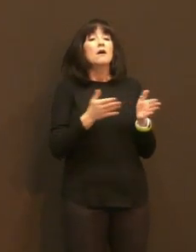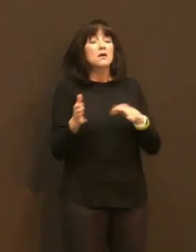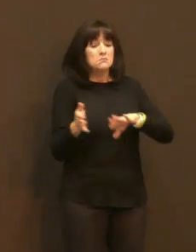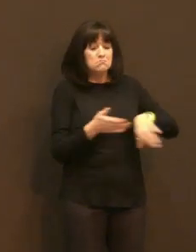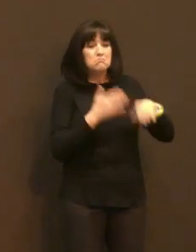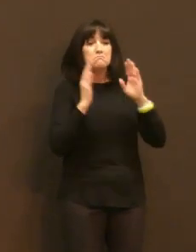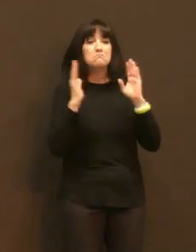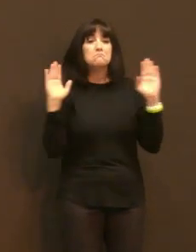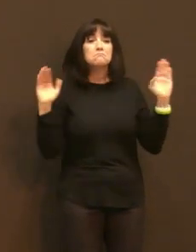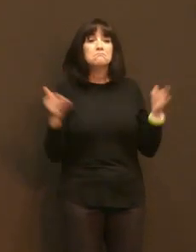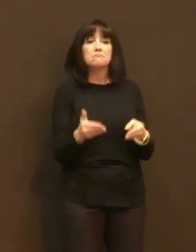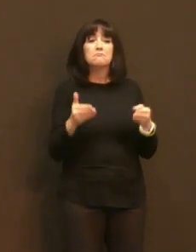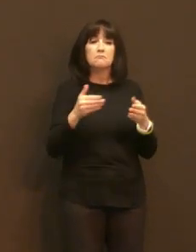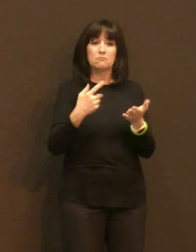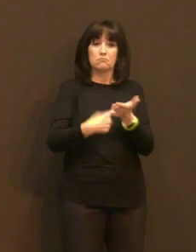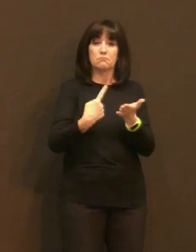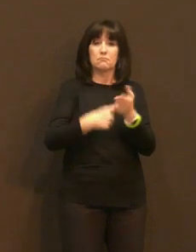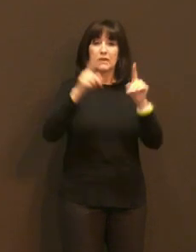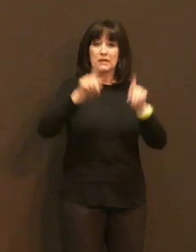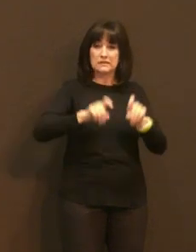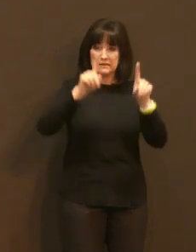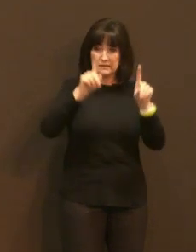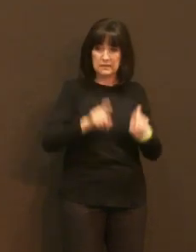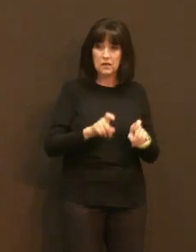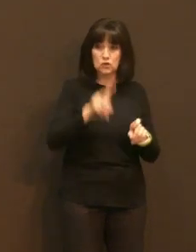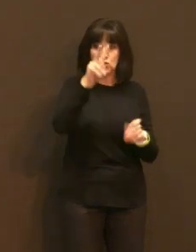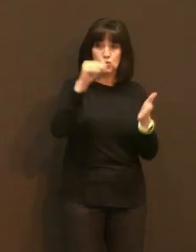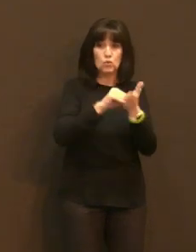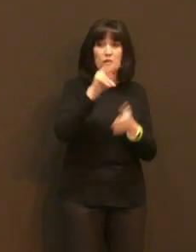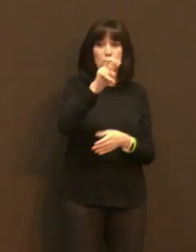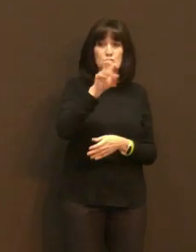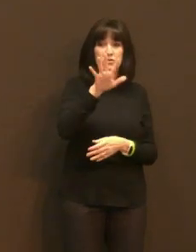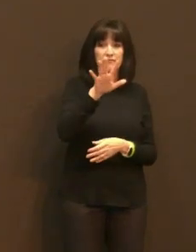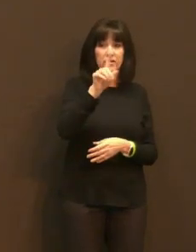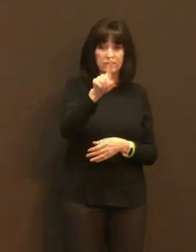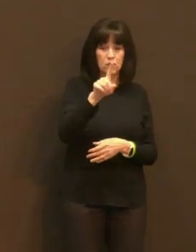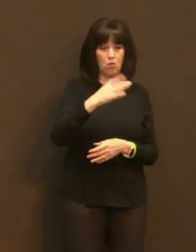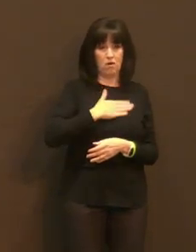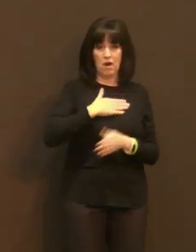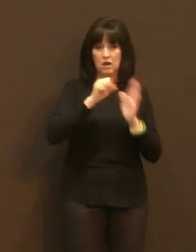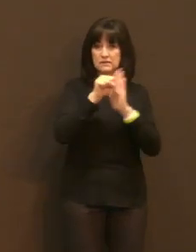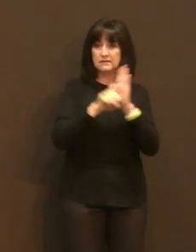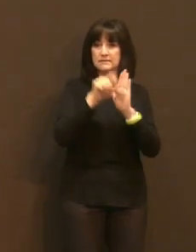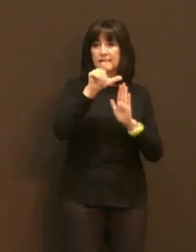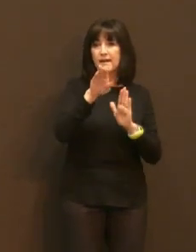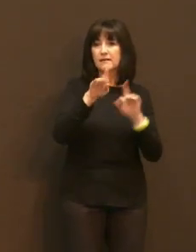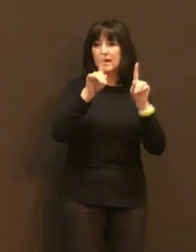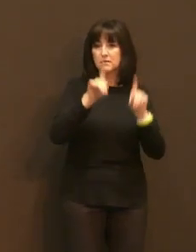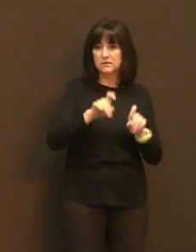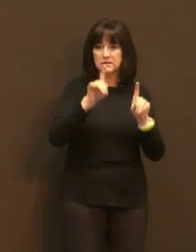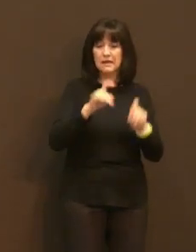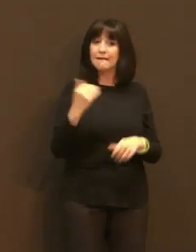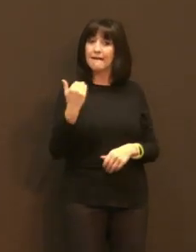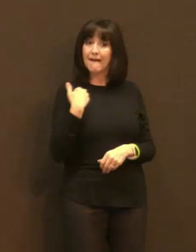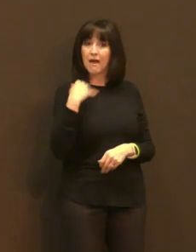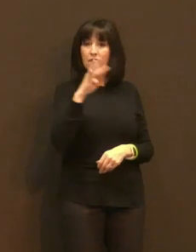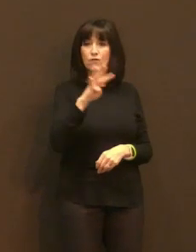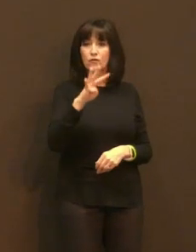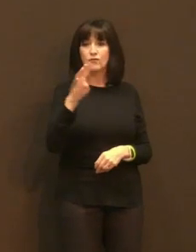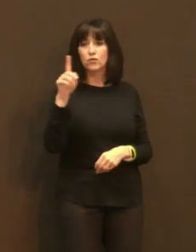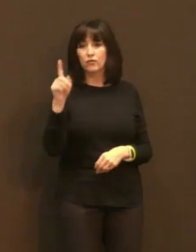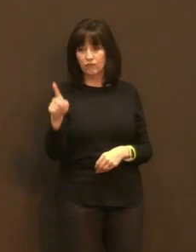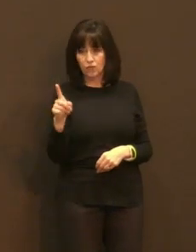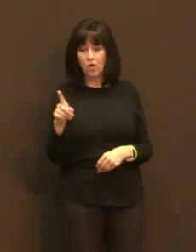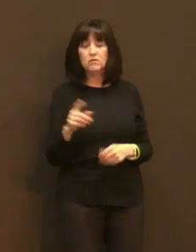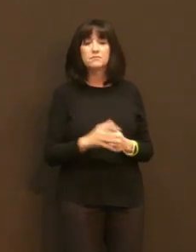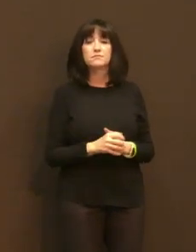2,251 individuals, and 441 of those have been positive. And then the hospital testing collaborative that